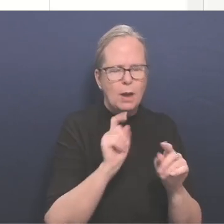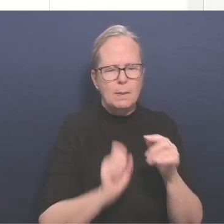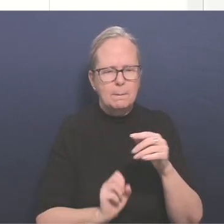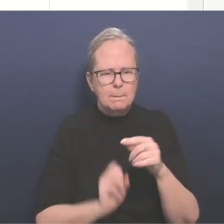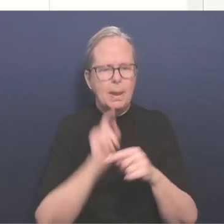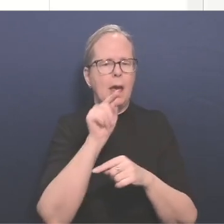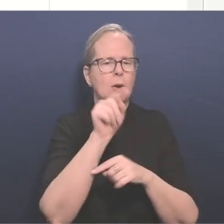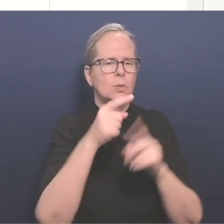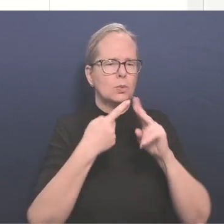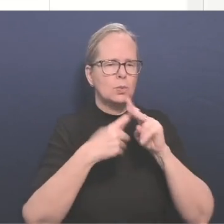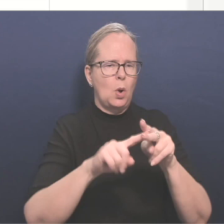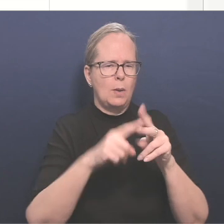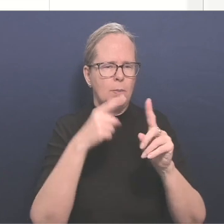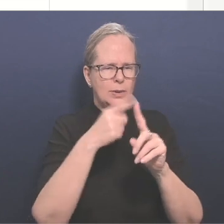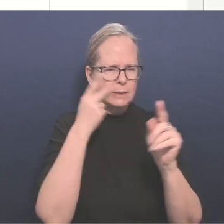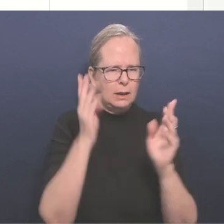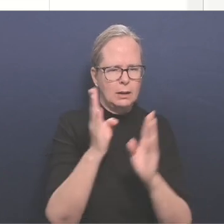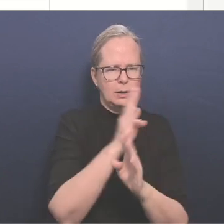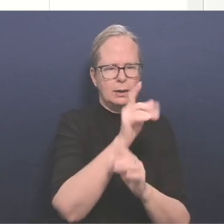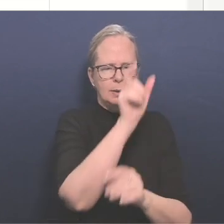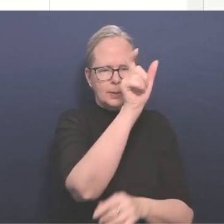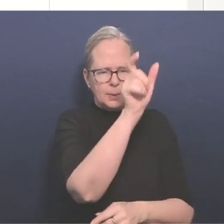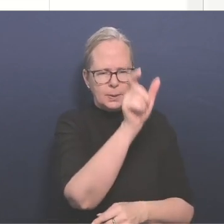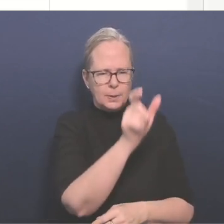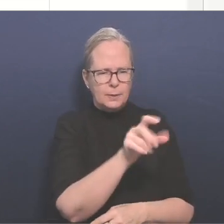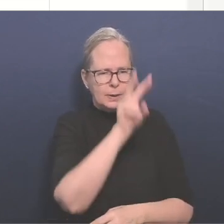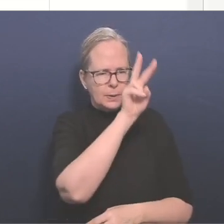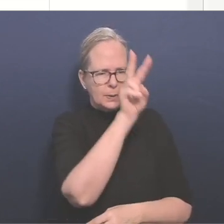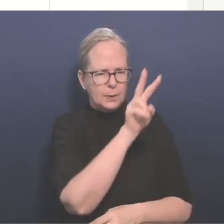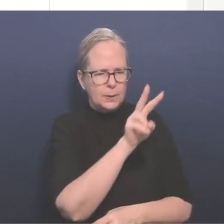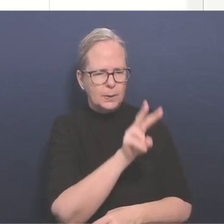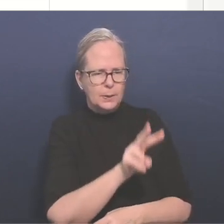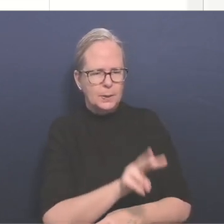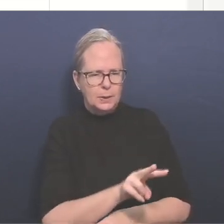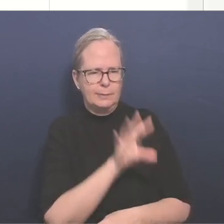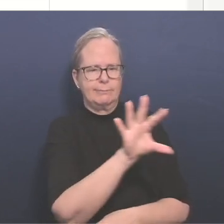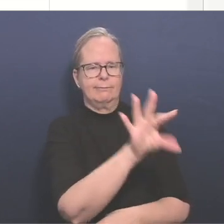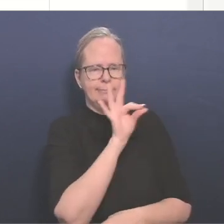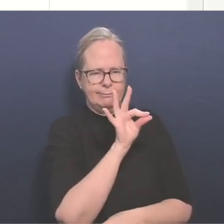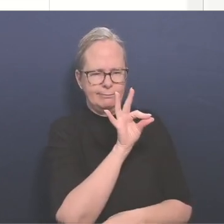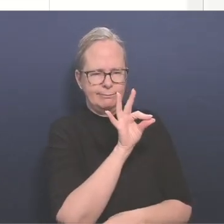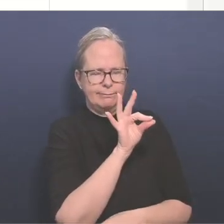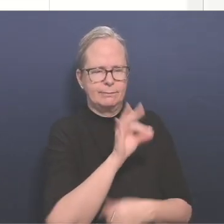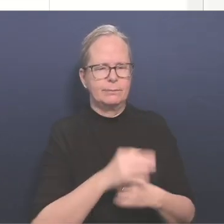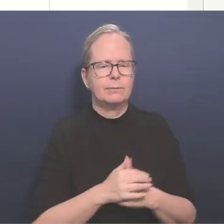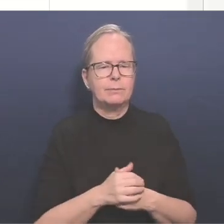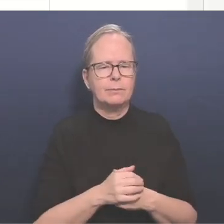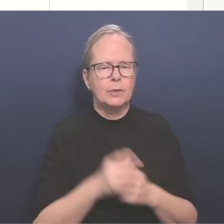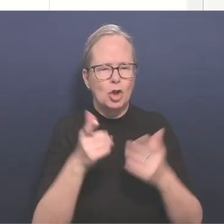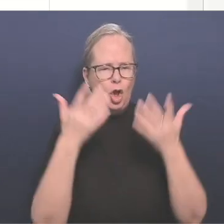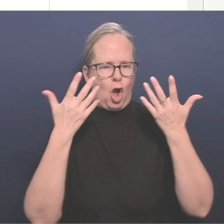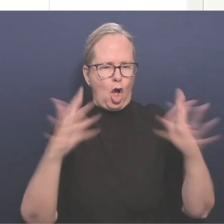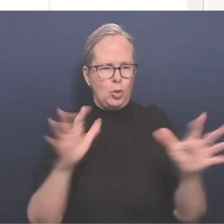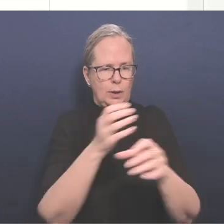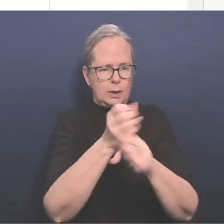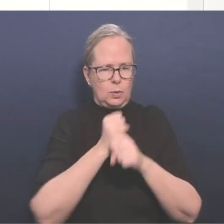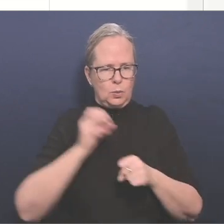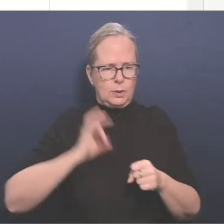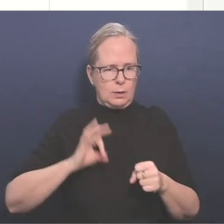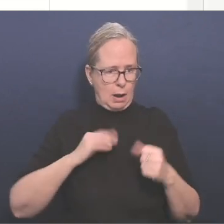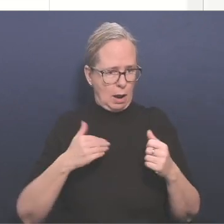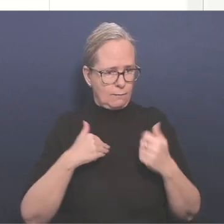ready. Awesome. So Aisha, I'll call you Aisha. So Aisha, are you up to date on